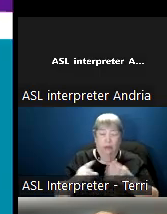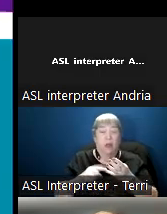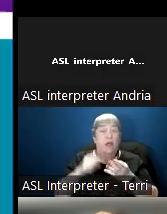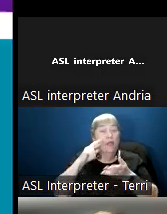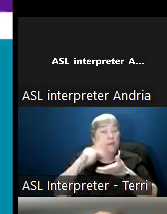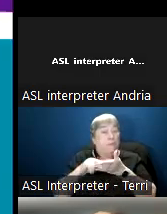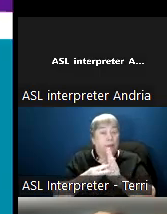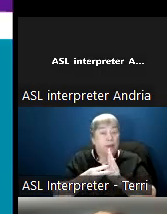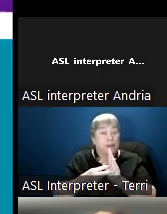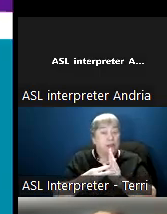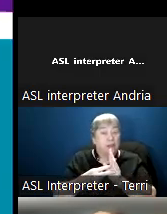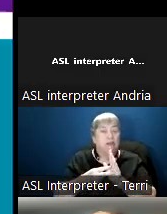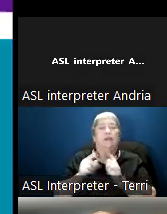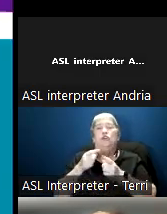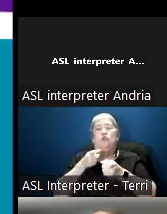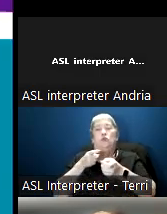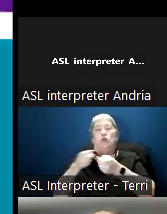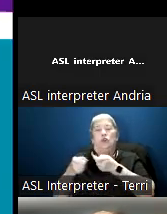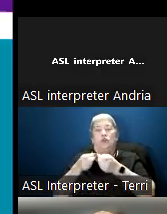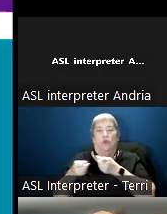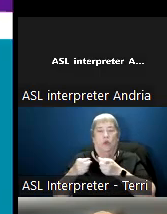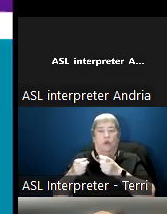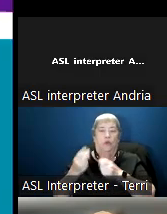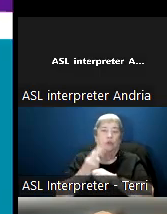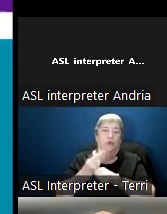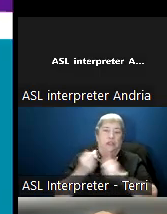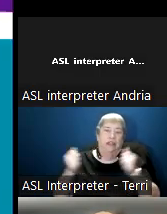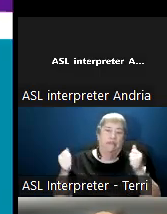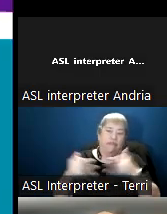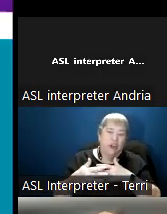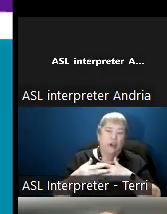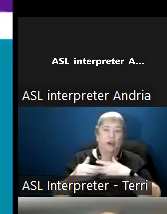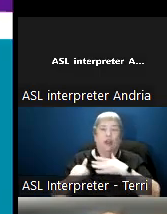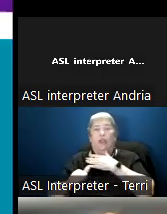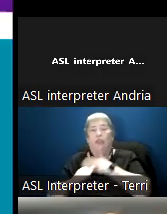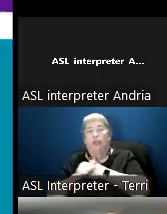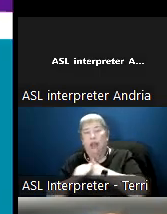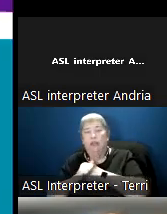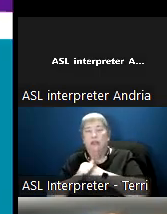through fear, threats, coercion, manipulation, or violence. So